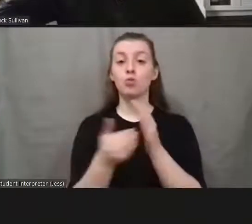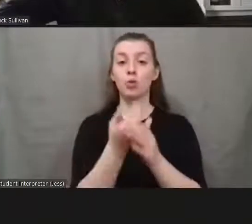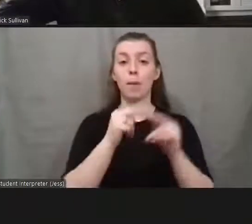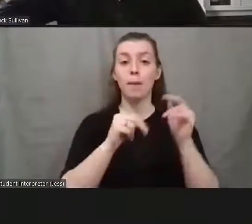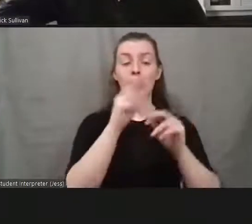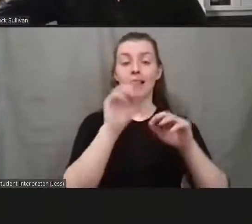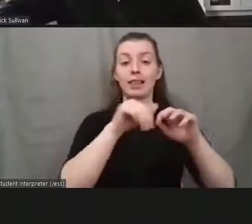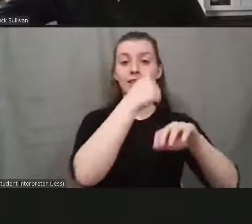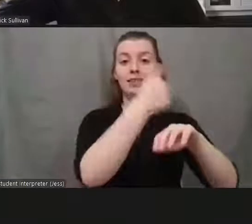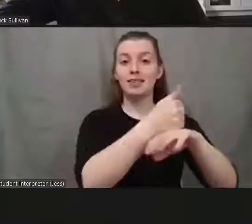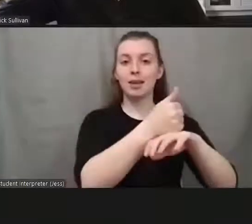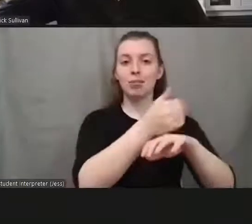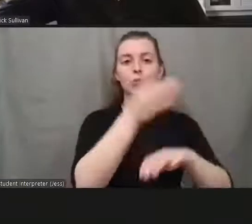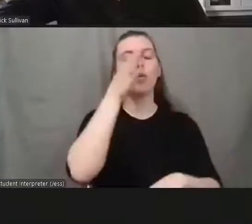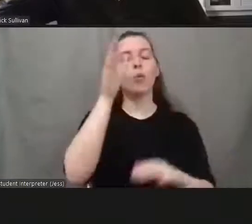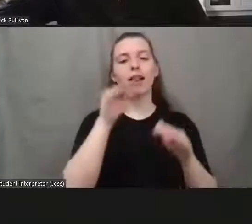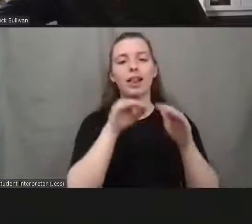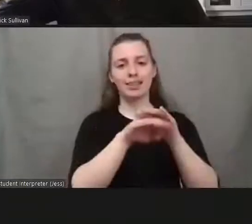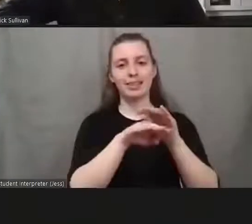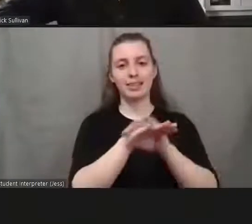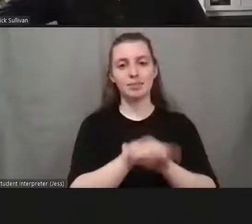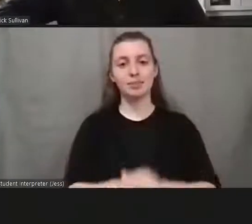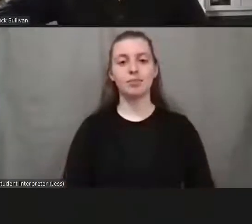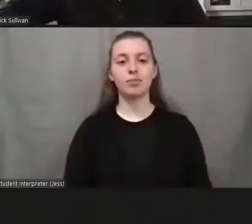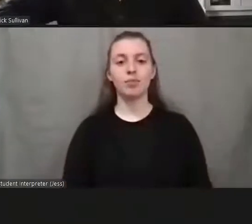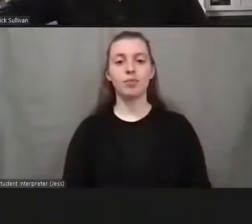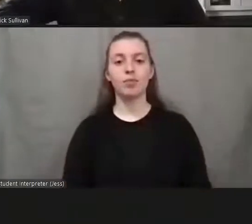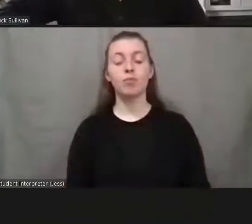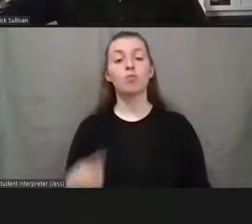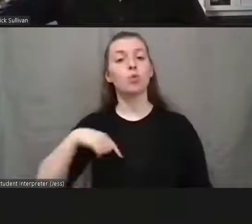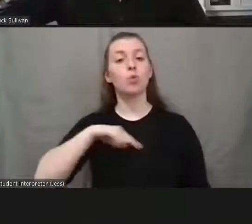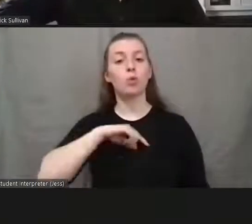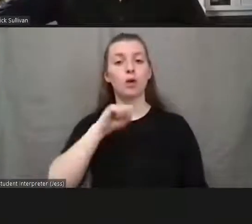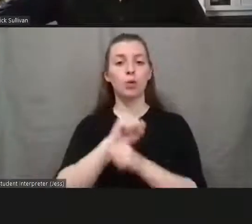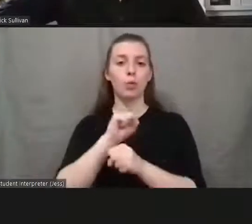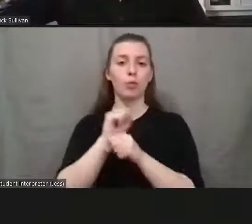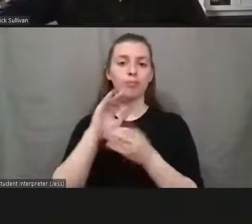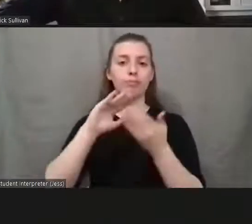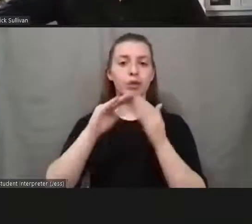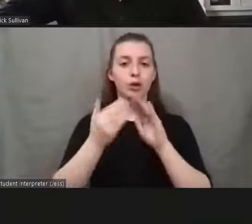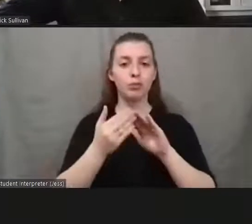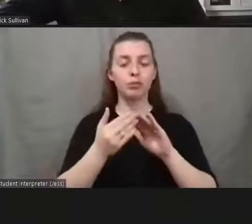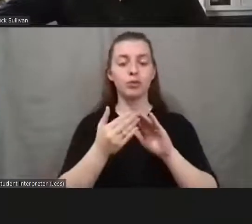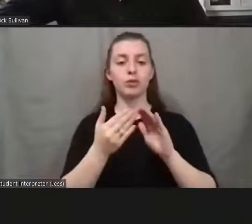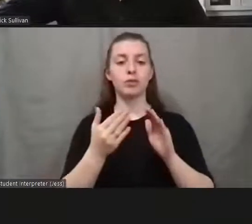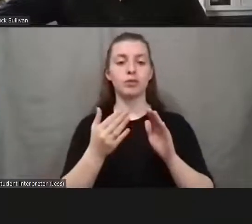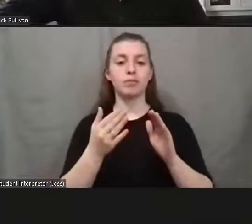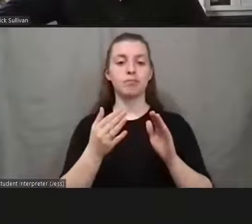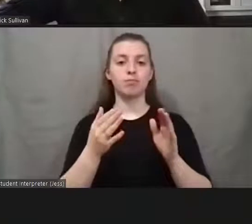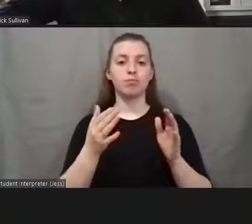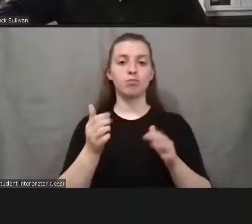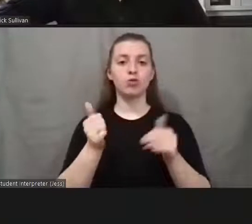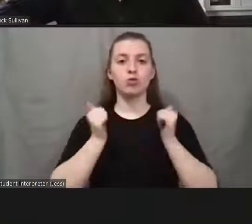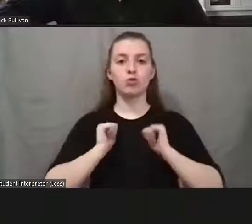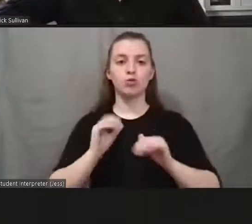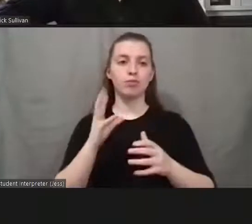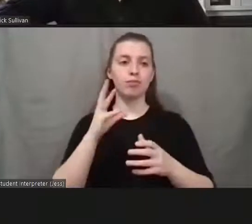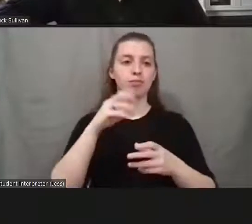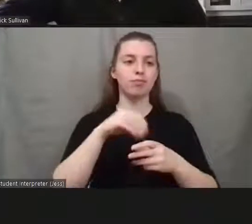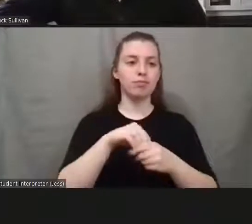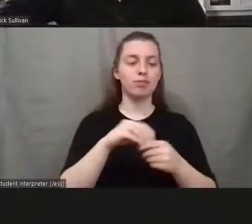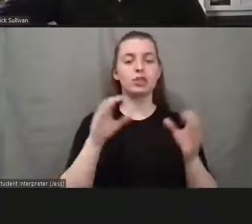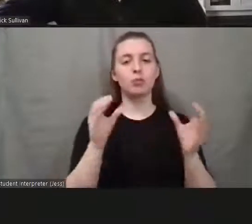then we will be working with municipalities and villages and other prescribed public sector bodies to include accessibility upgrades in